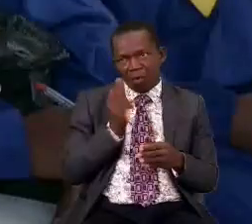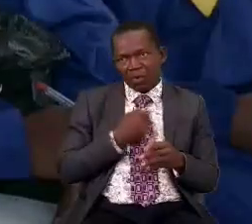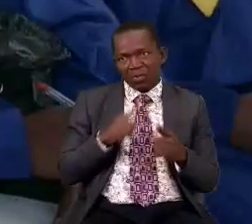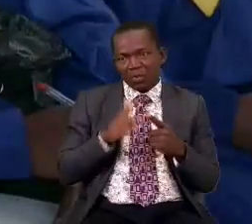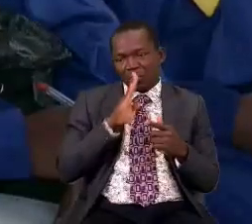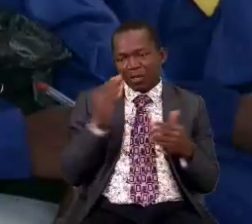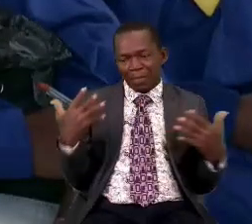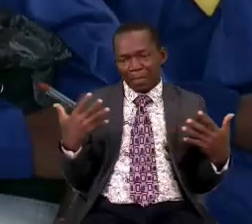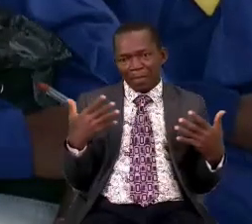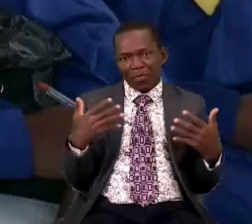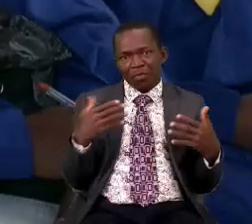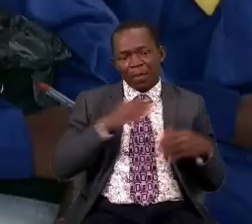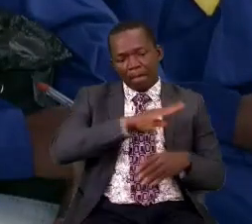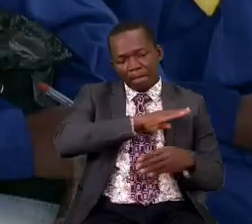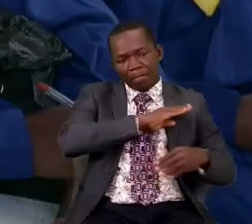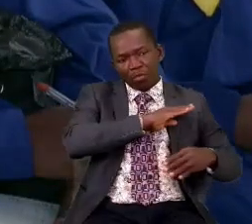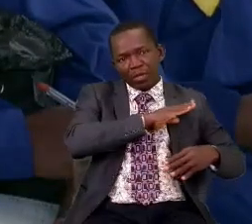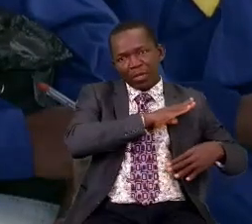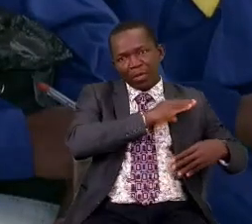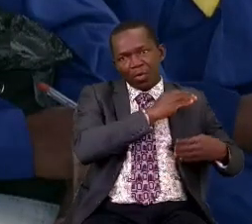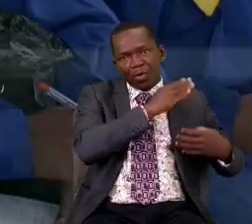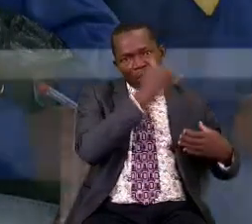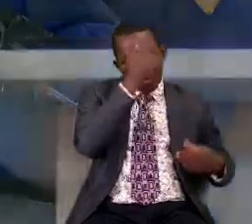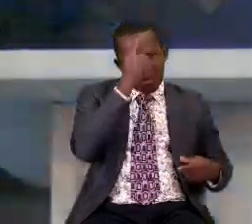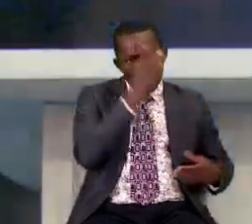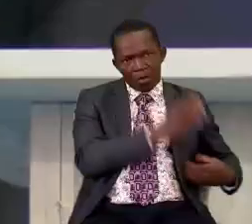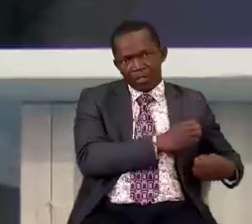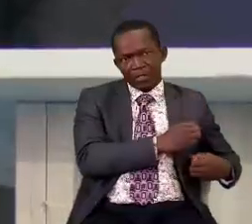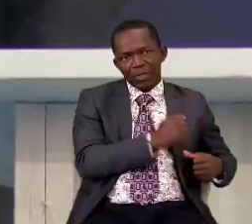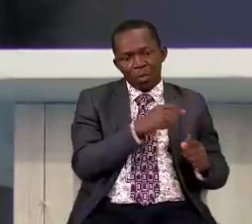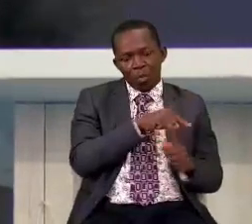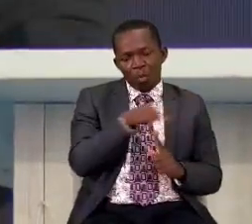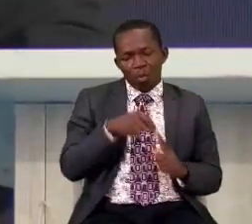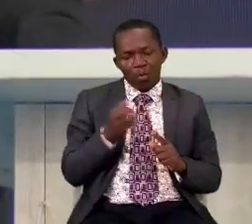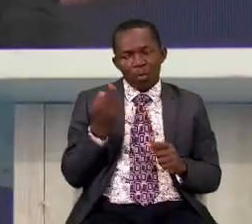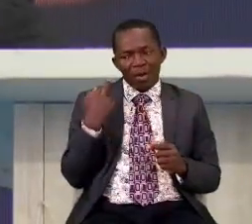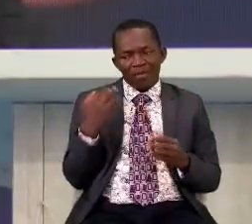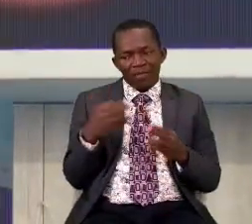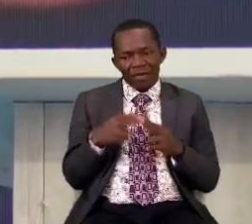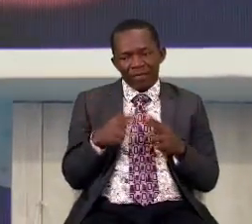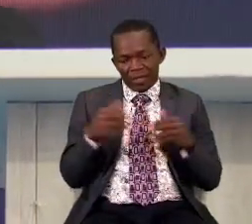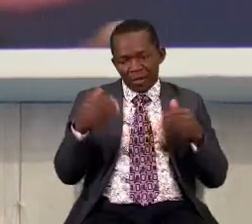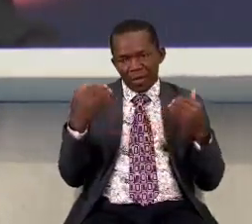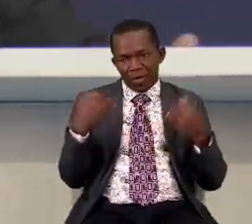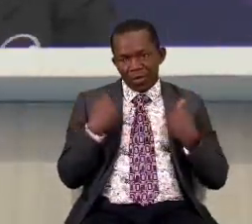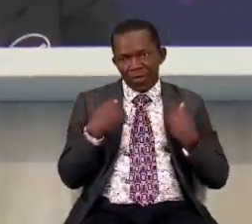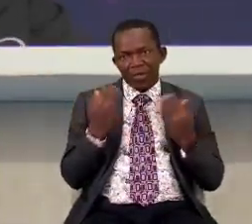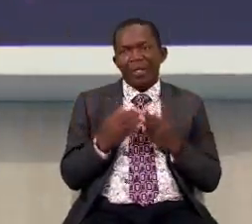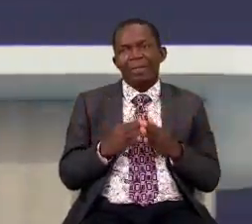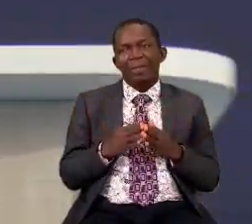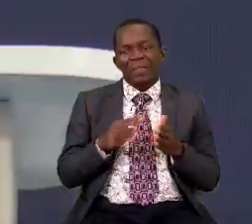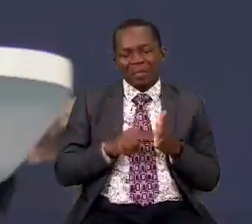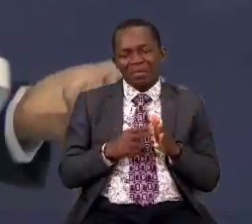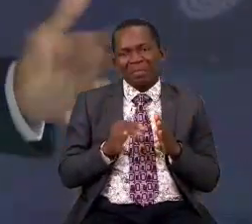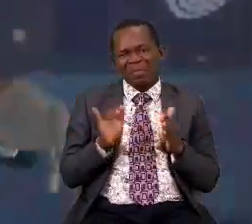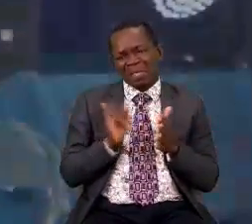you're useful and the strength of the youth and the courage of the use is before me and then when you are